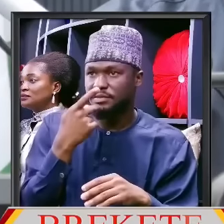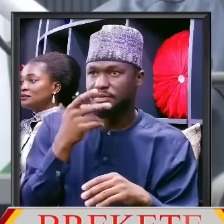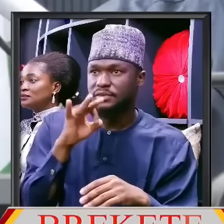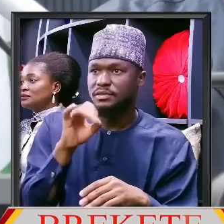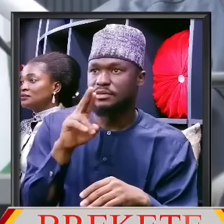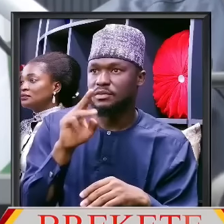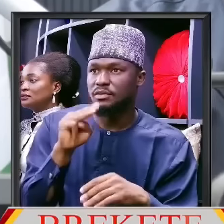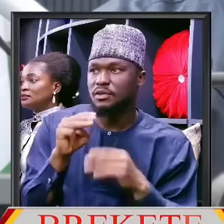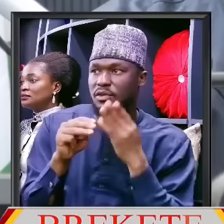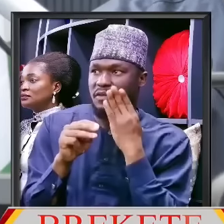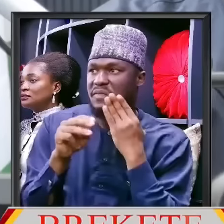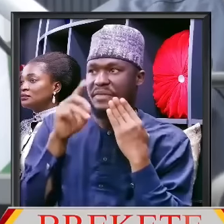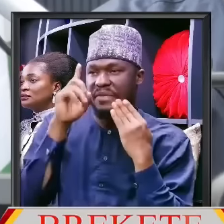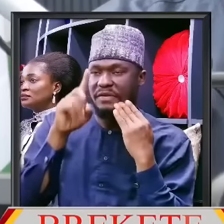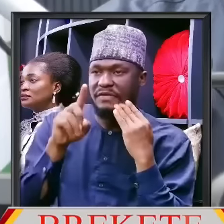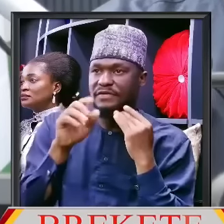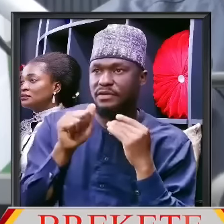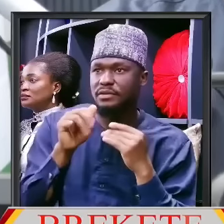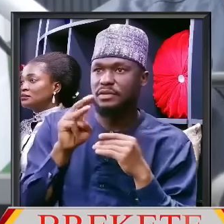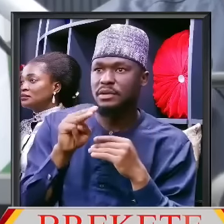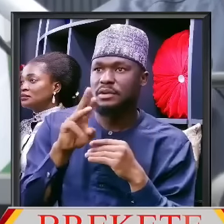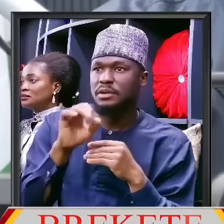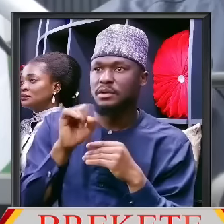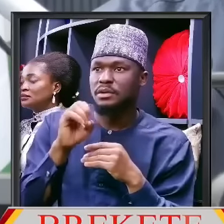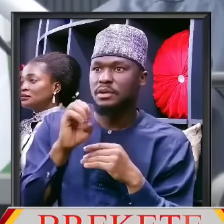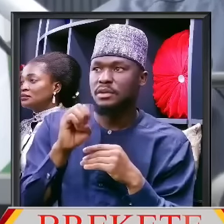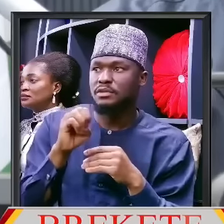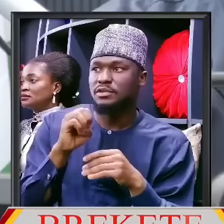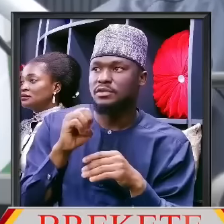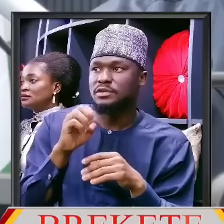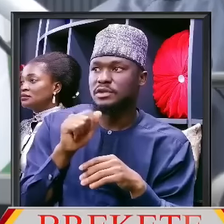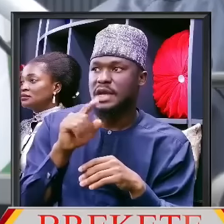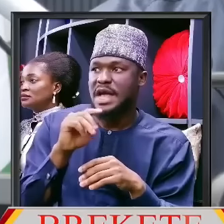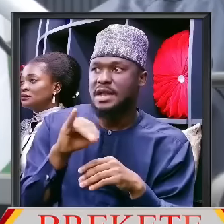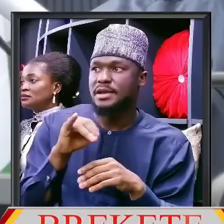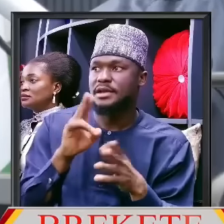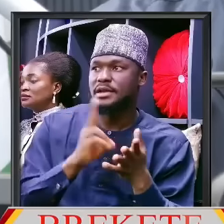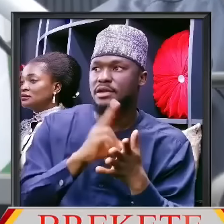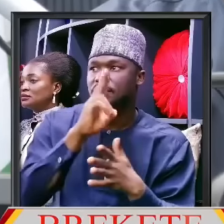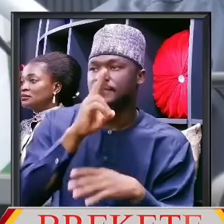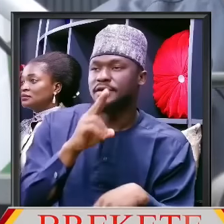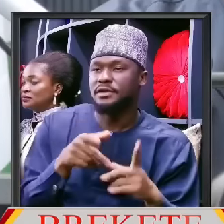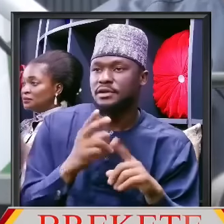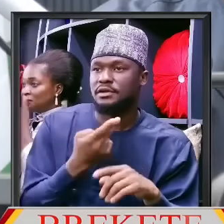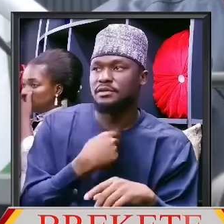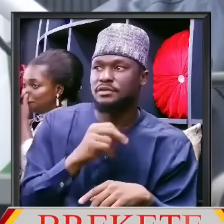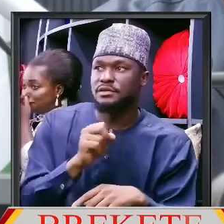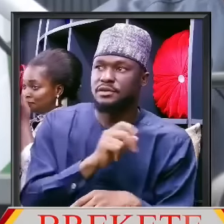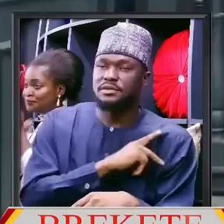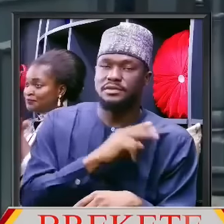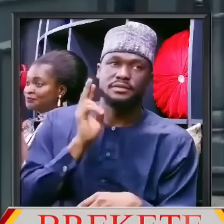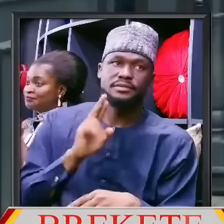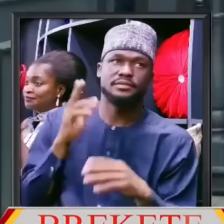Forum for Ambrose Alli University where they for Ekpoma. Okay, make we appreciate